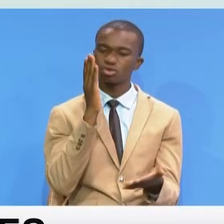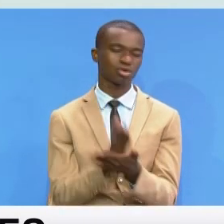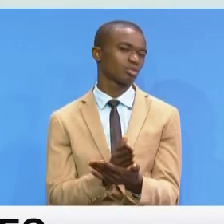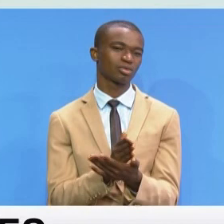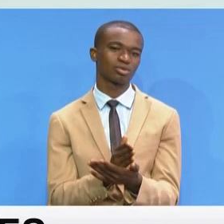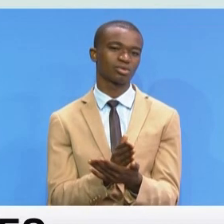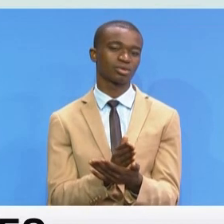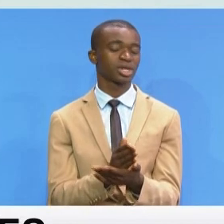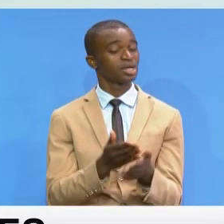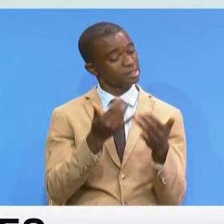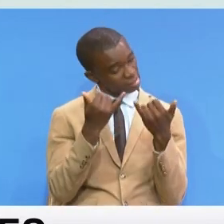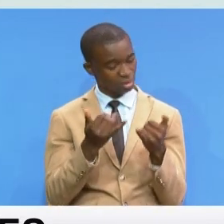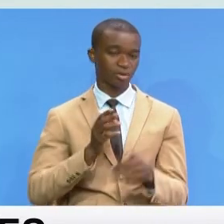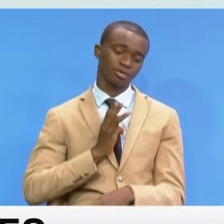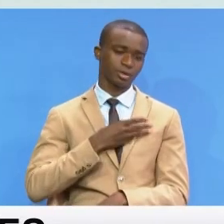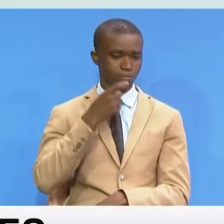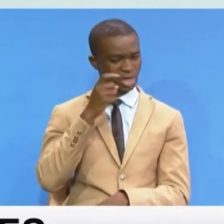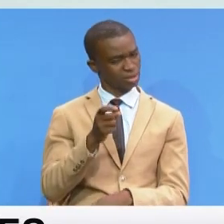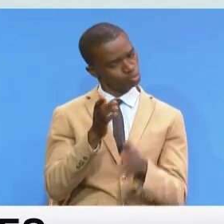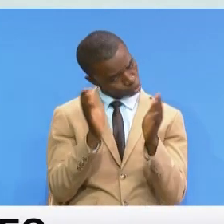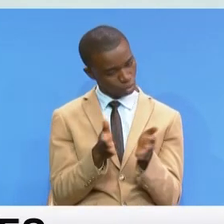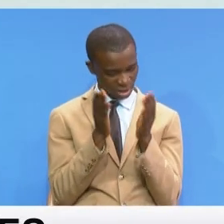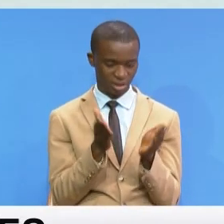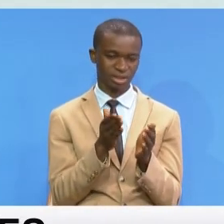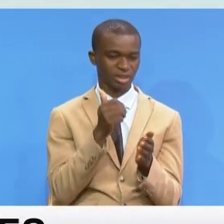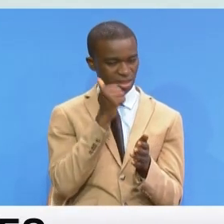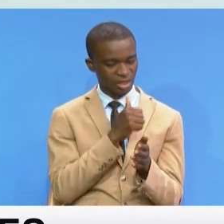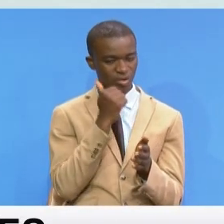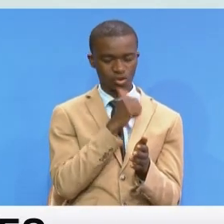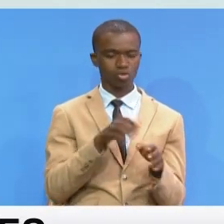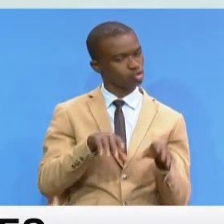16. Girls who return to school after traveling for various reasons